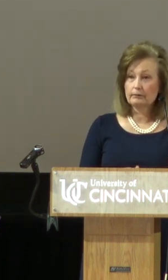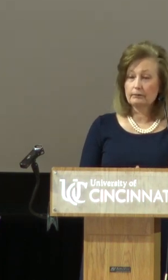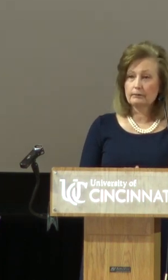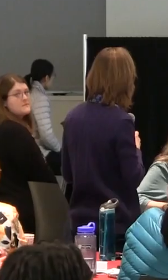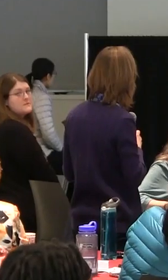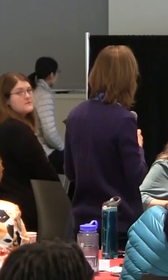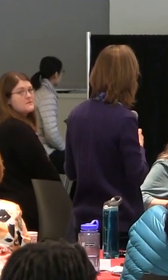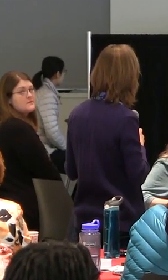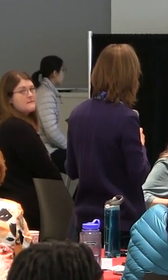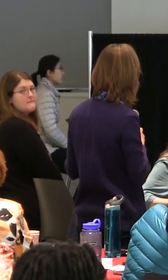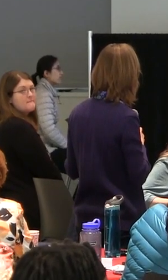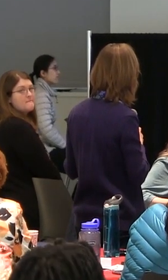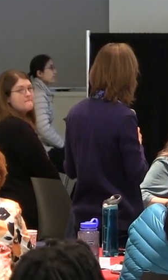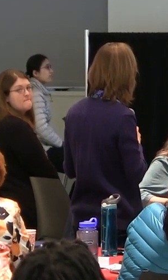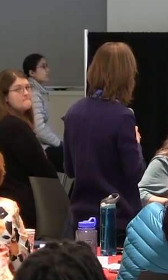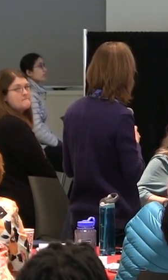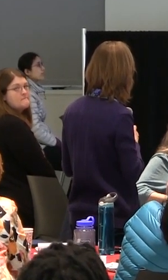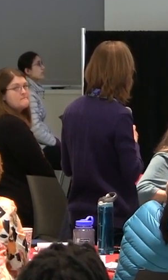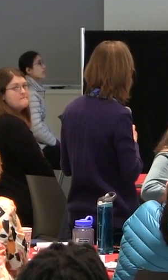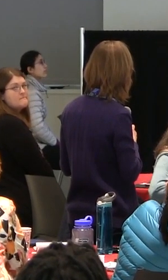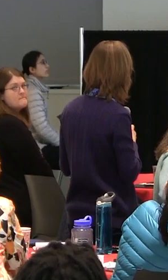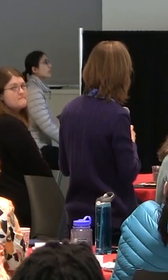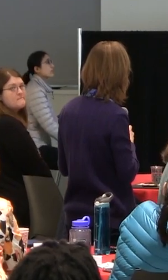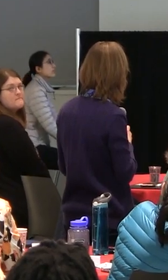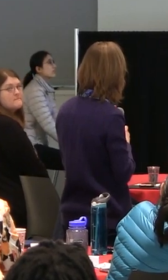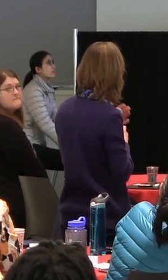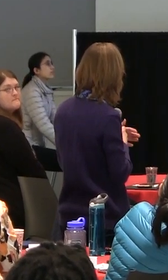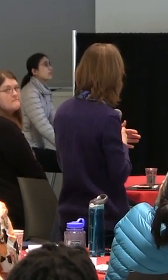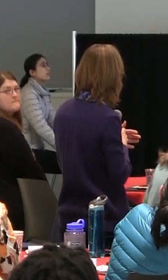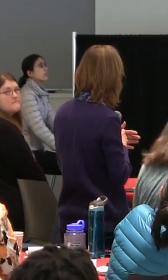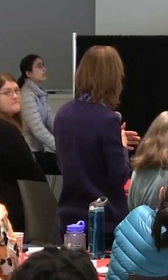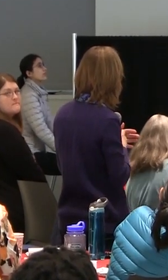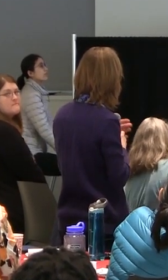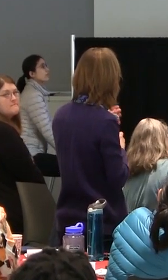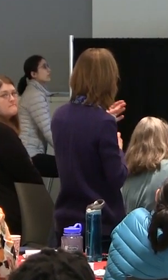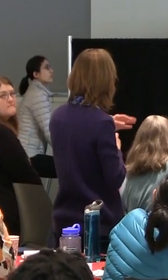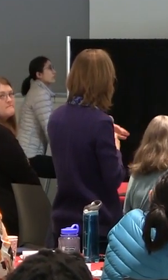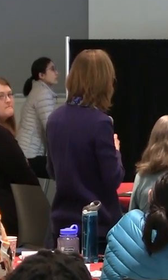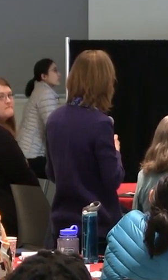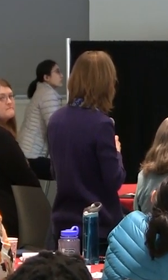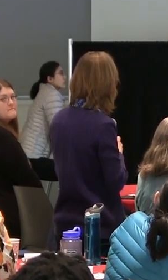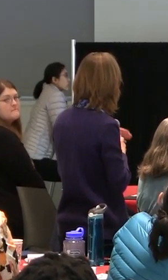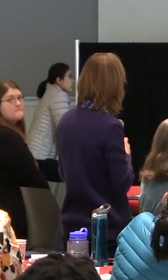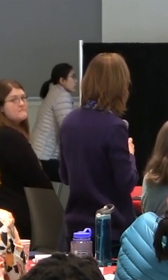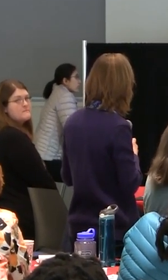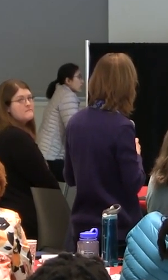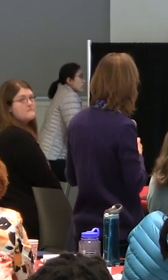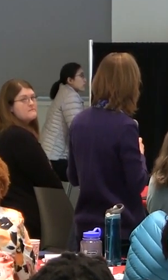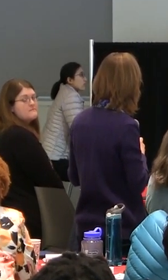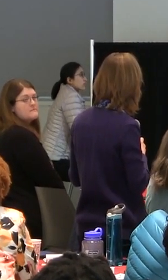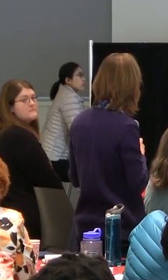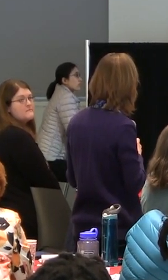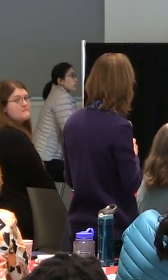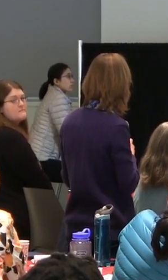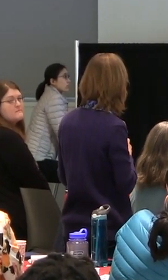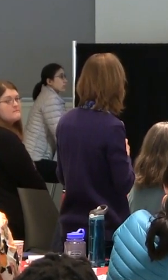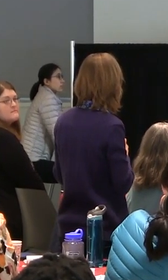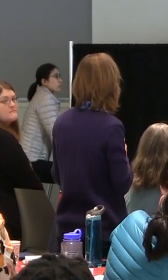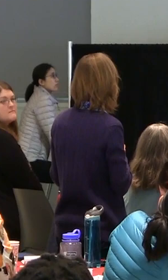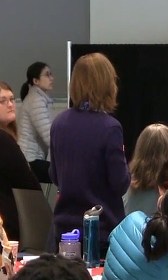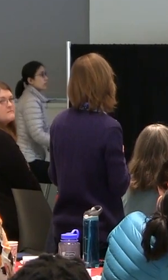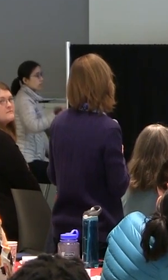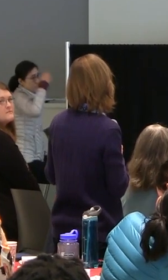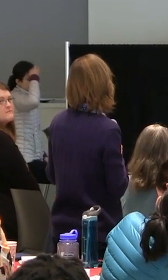that, and I was curious, like, is there a way for researchers to access that and sort of get feedback from the board on, you